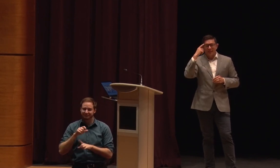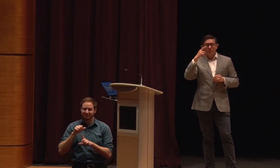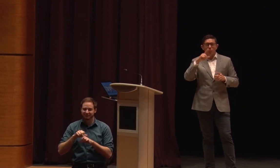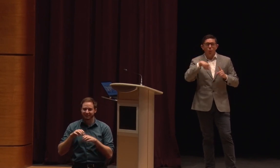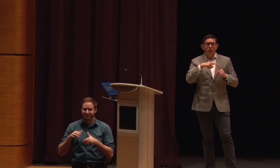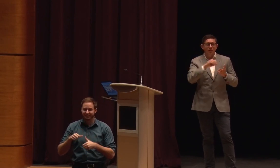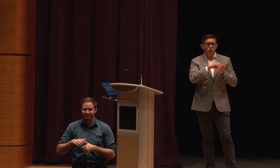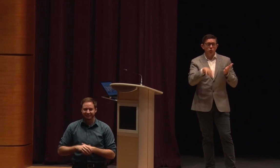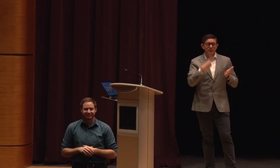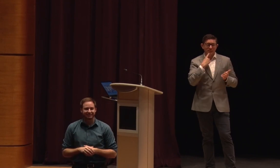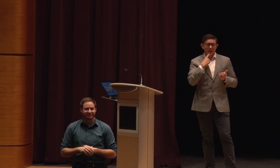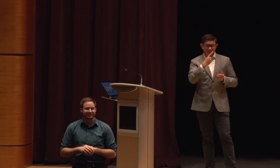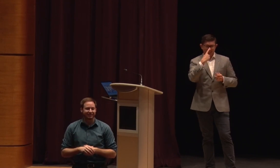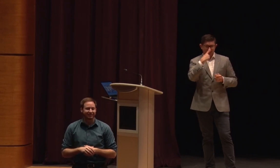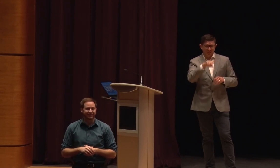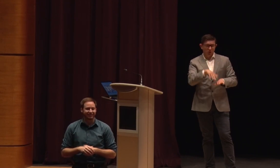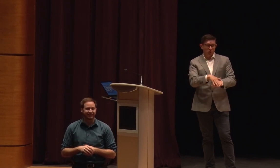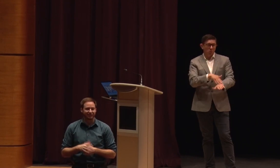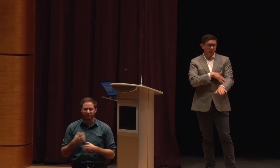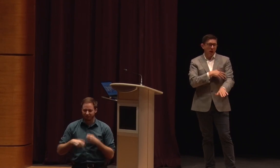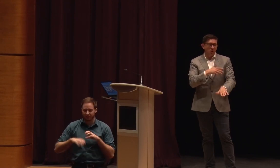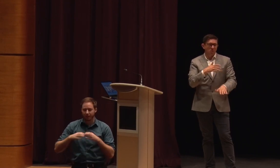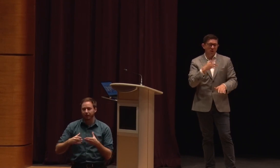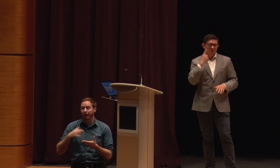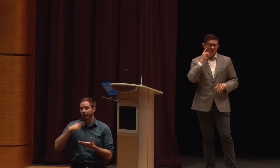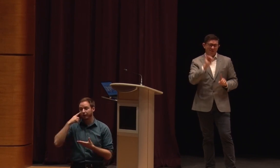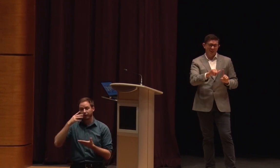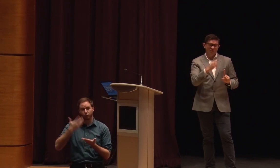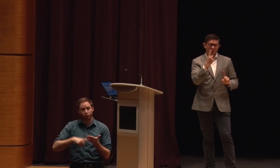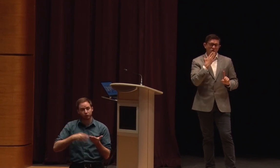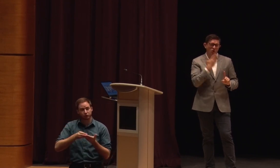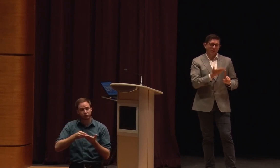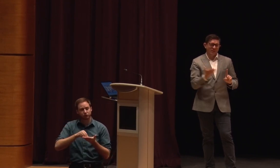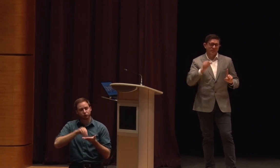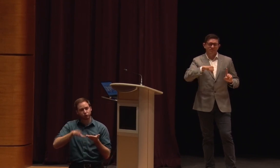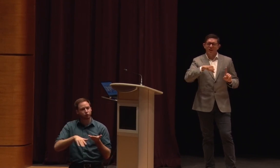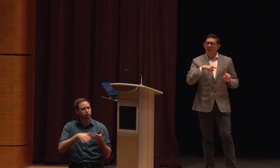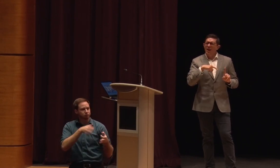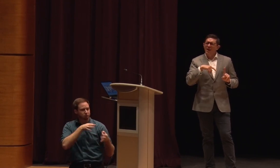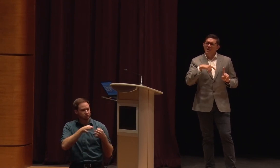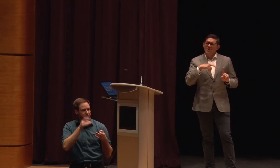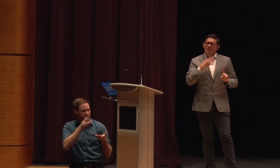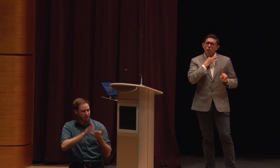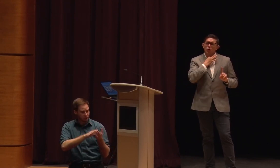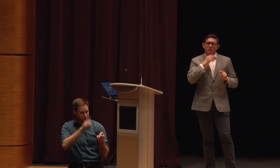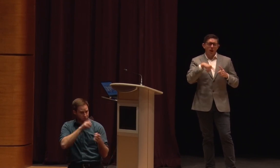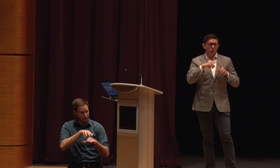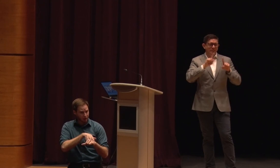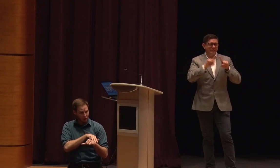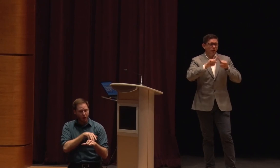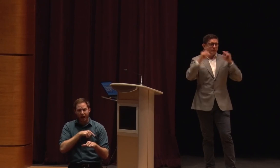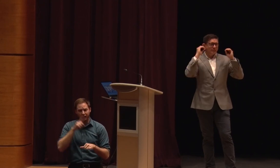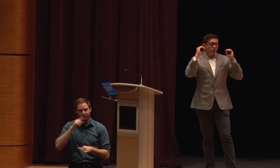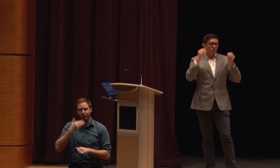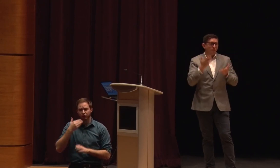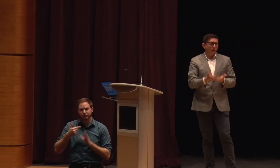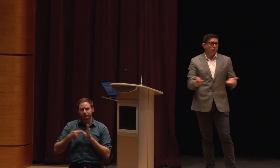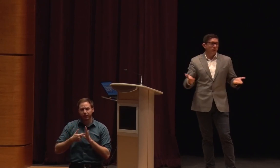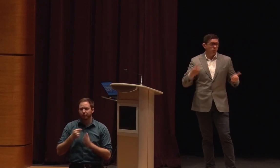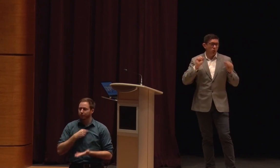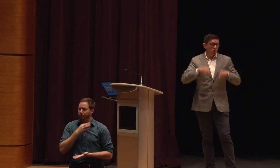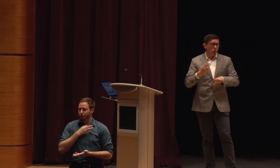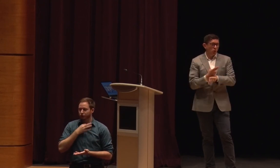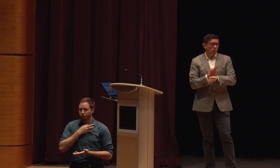I think when the student told you and asked if you would slow down. I think that that was a good one, but I'm curious